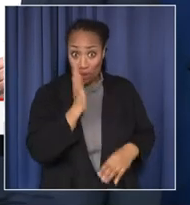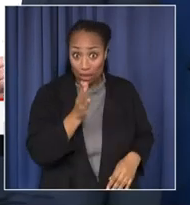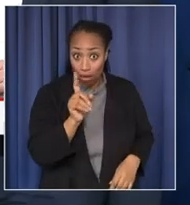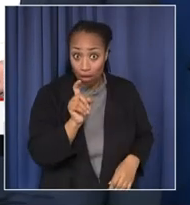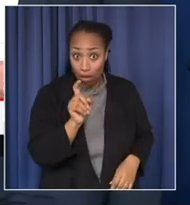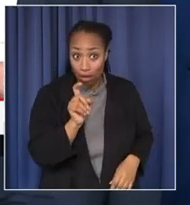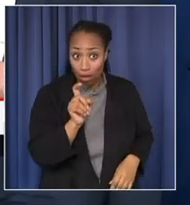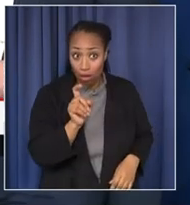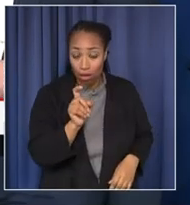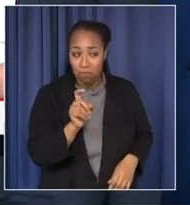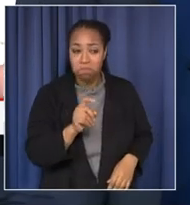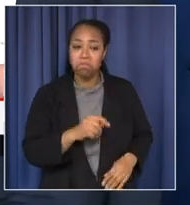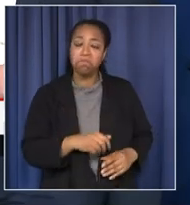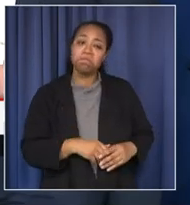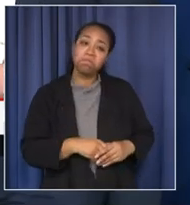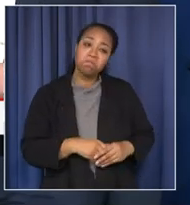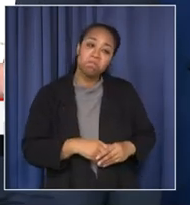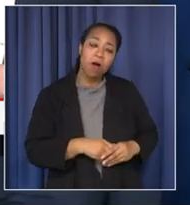congressional interference,